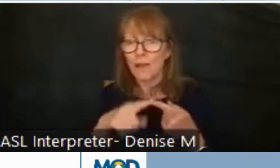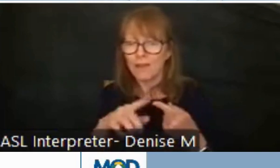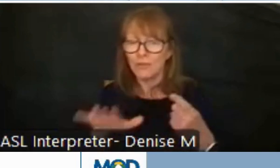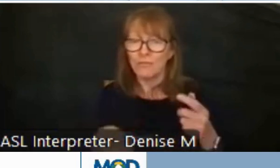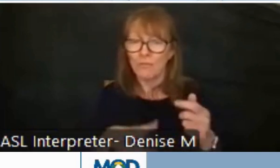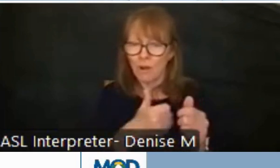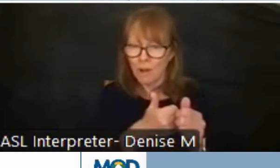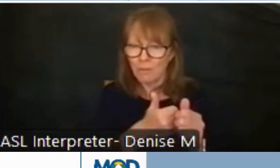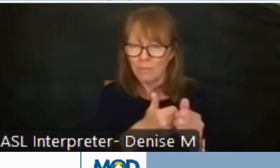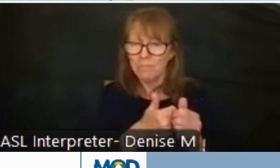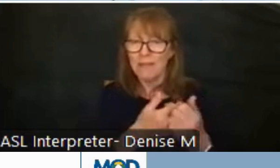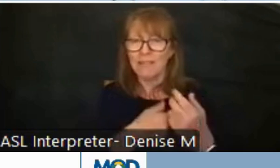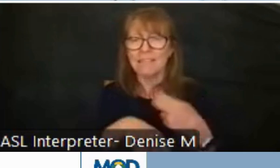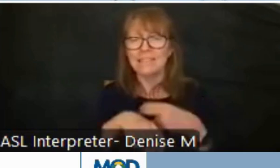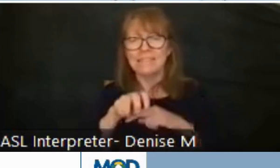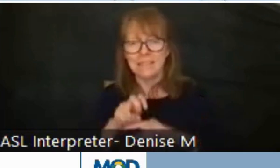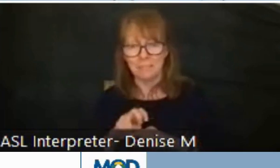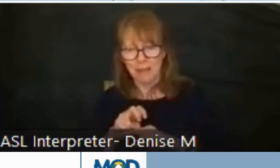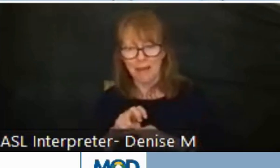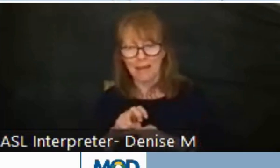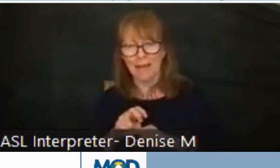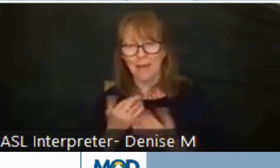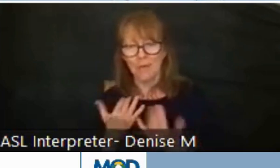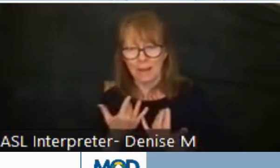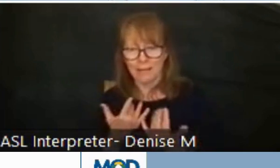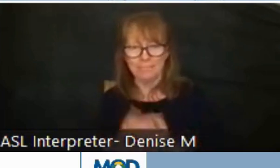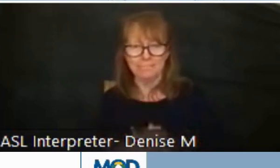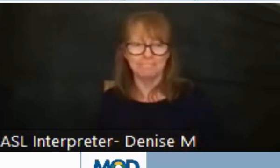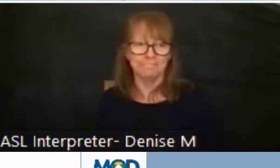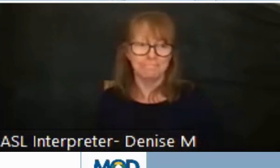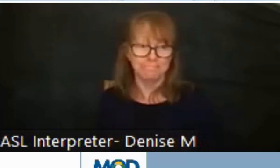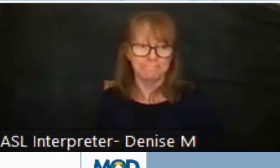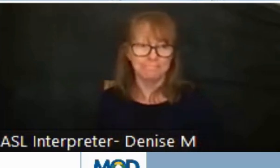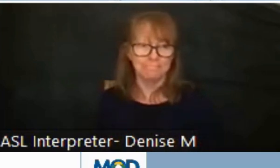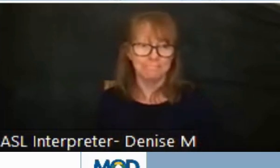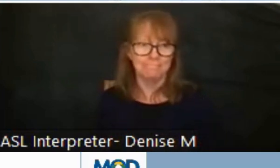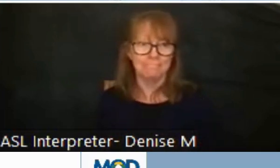back and wait. What's next?